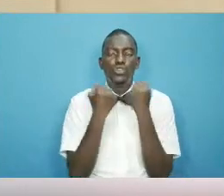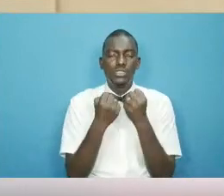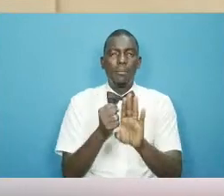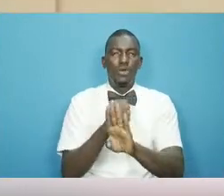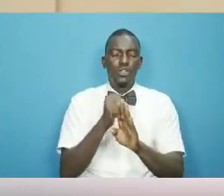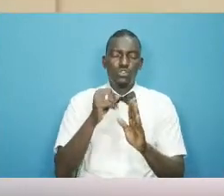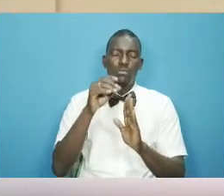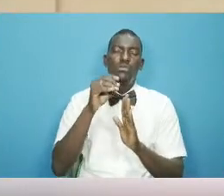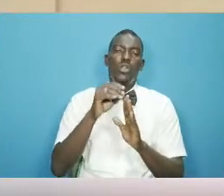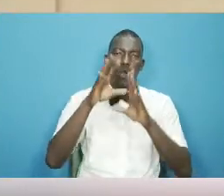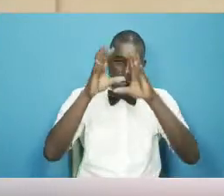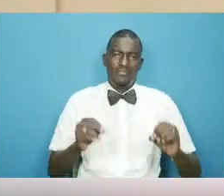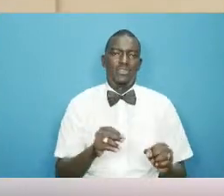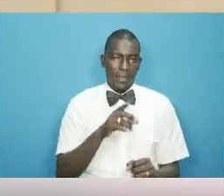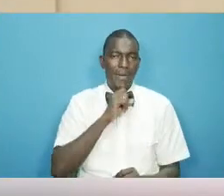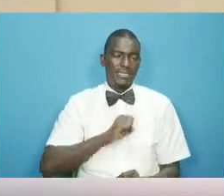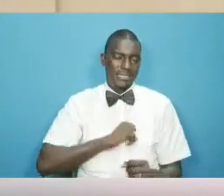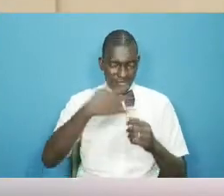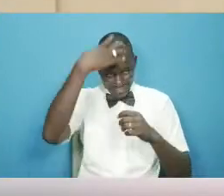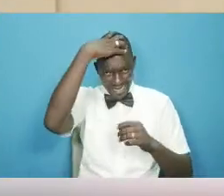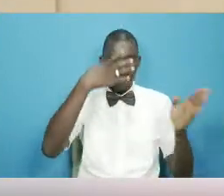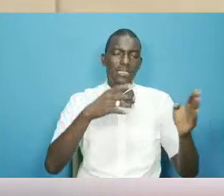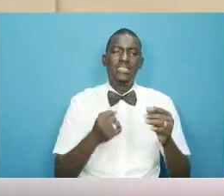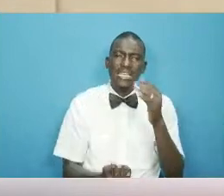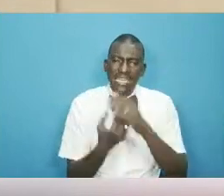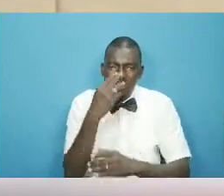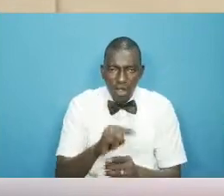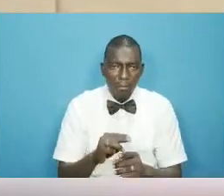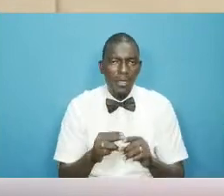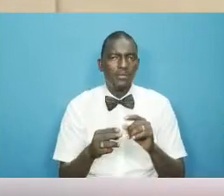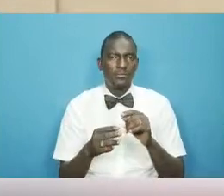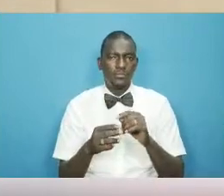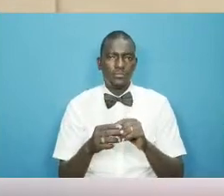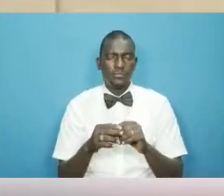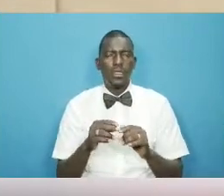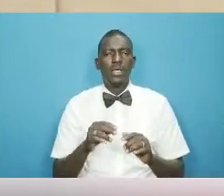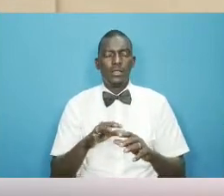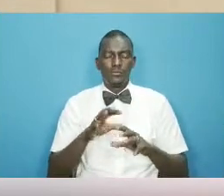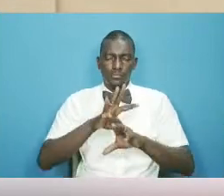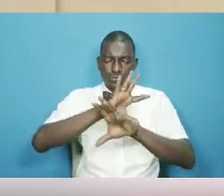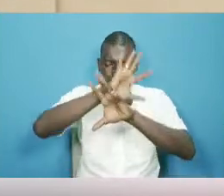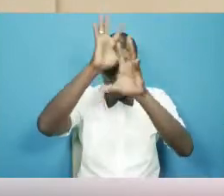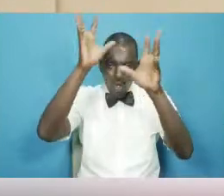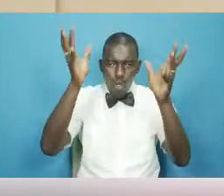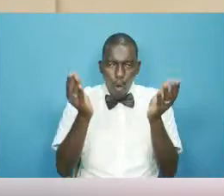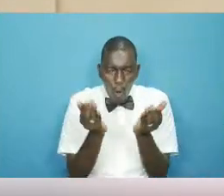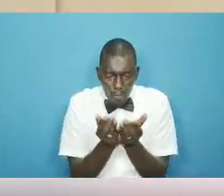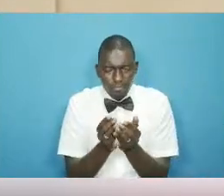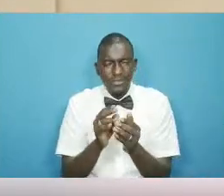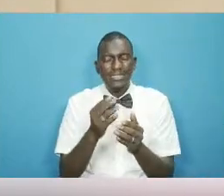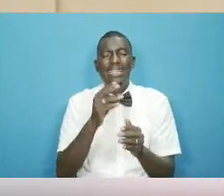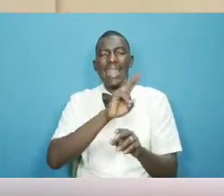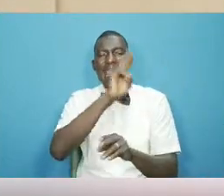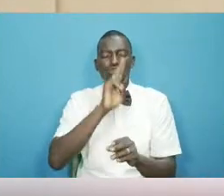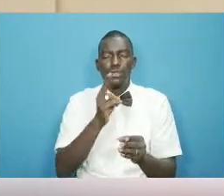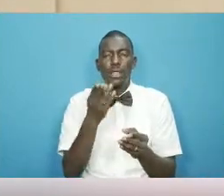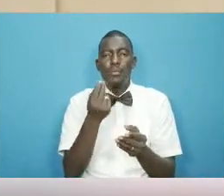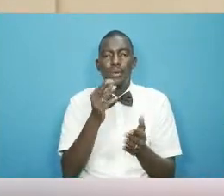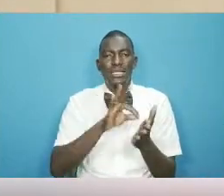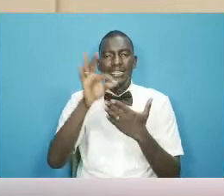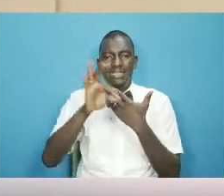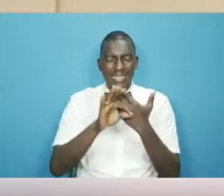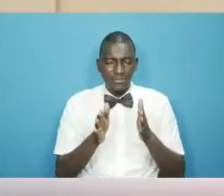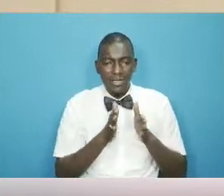protection program coverage, develop a harmonized national cash transfer system